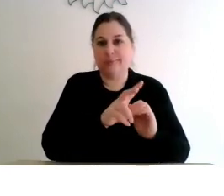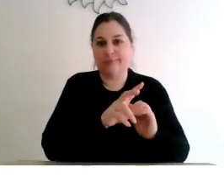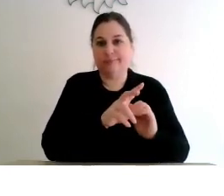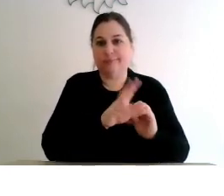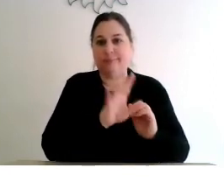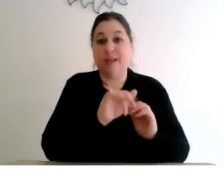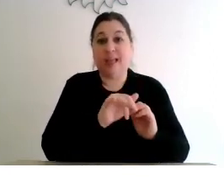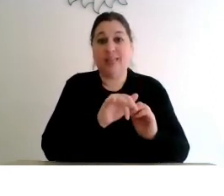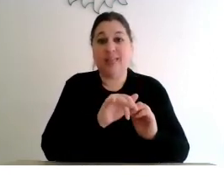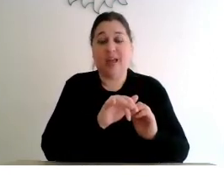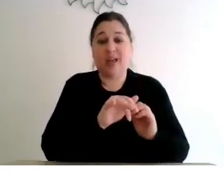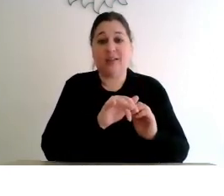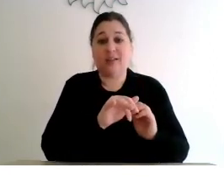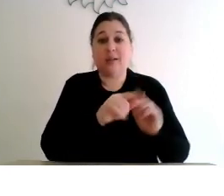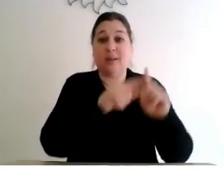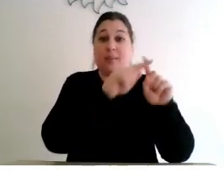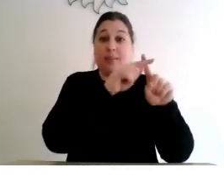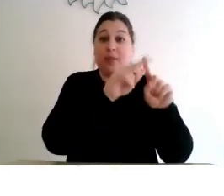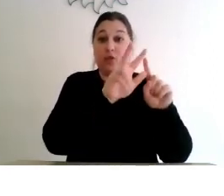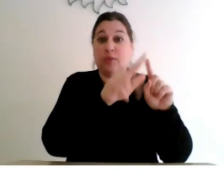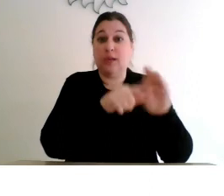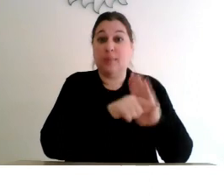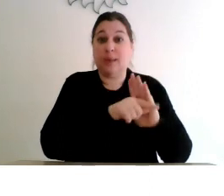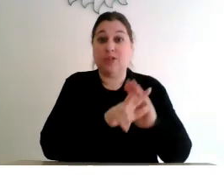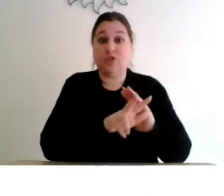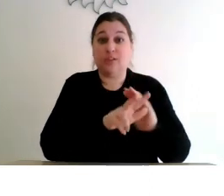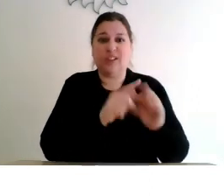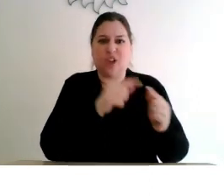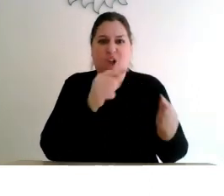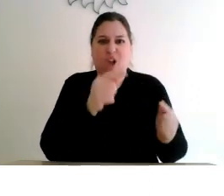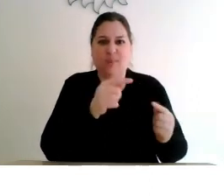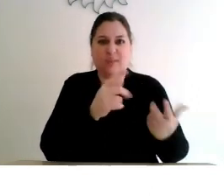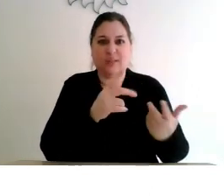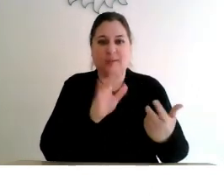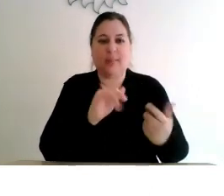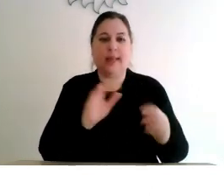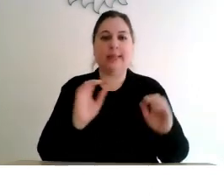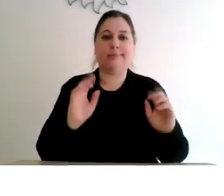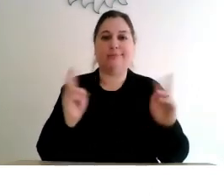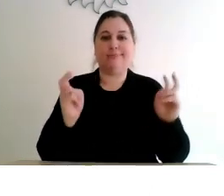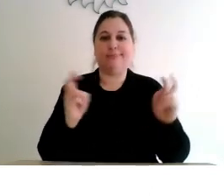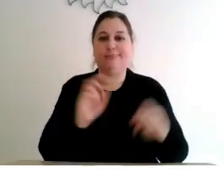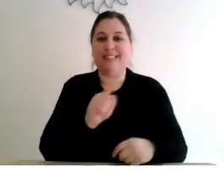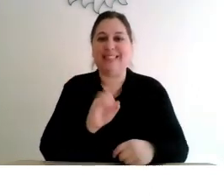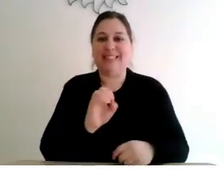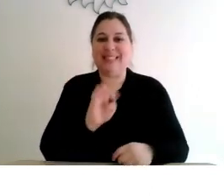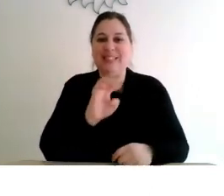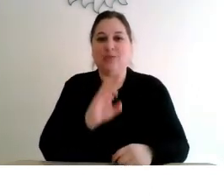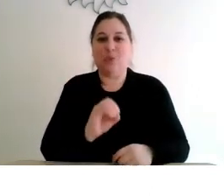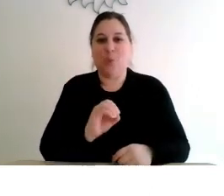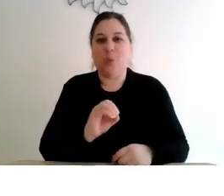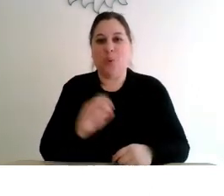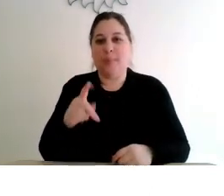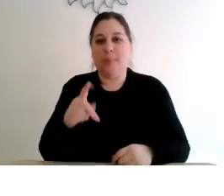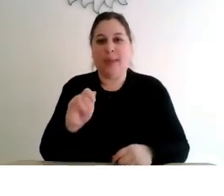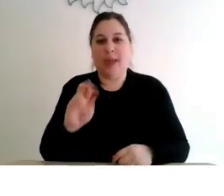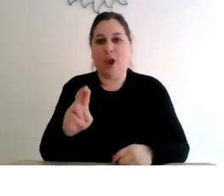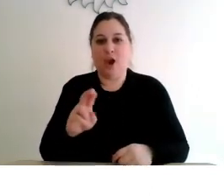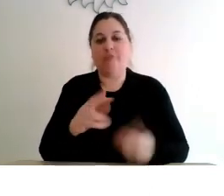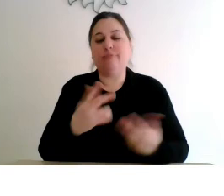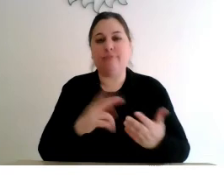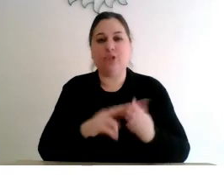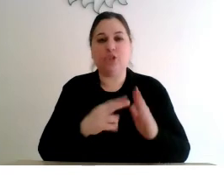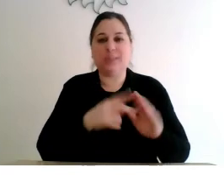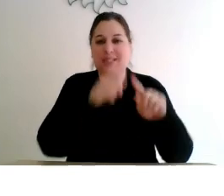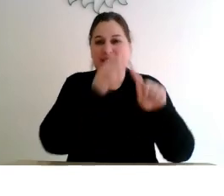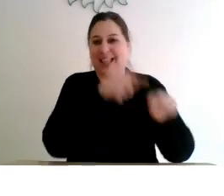a 0 pair, which means that they're opposites and cancel. That's all it means. So x, bring down the